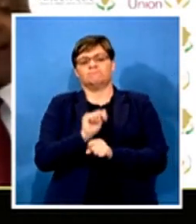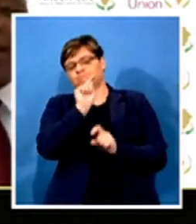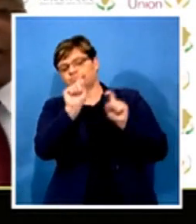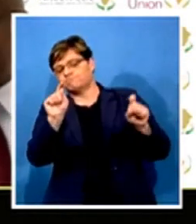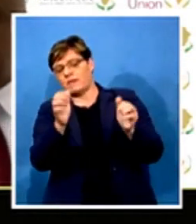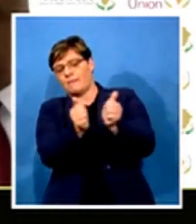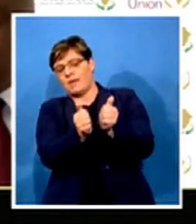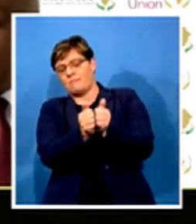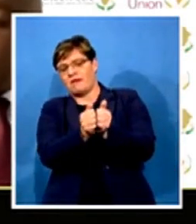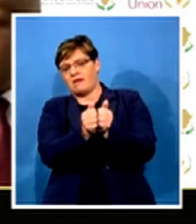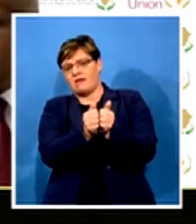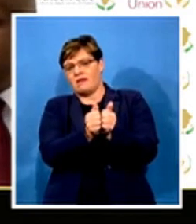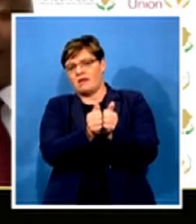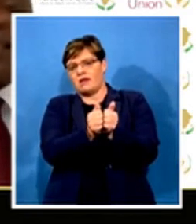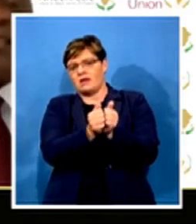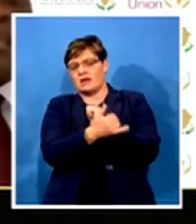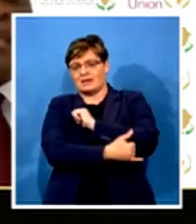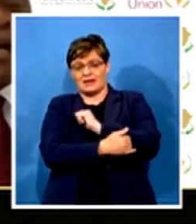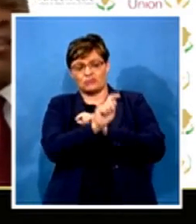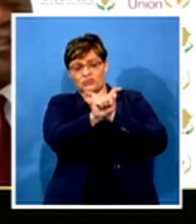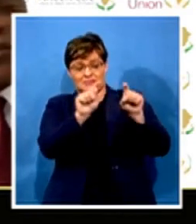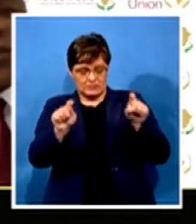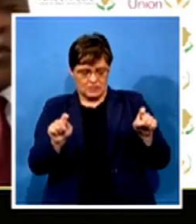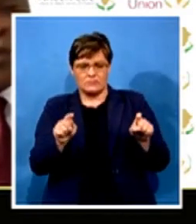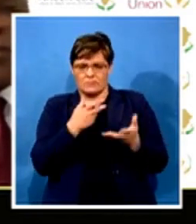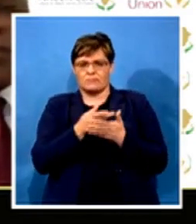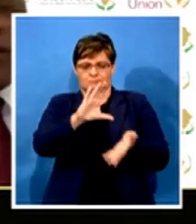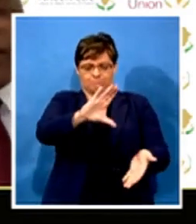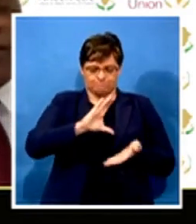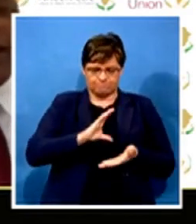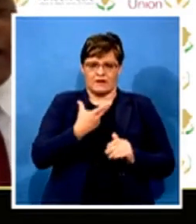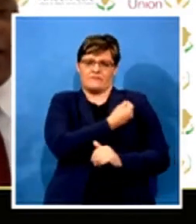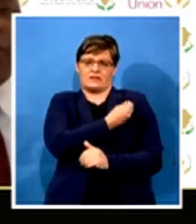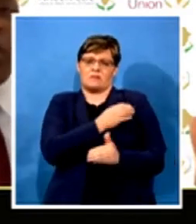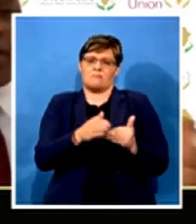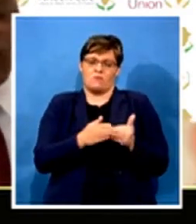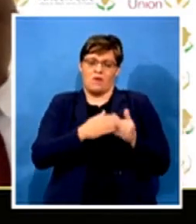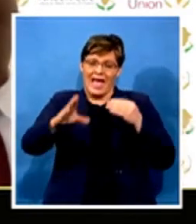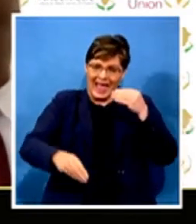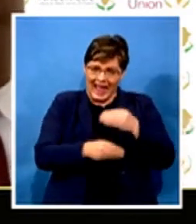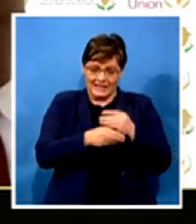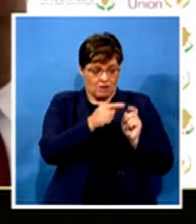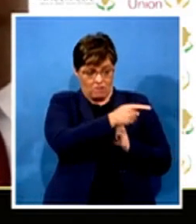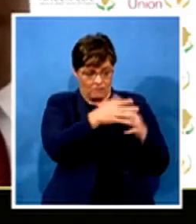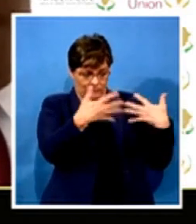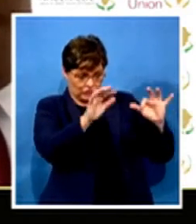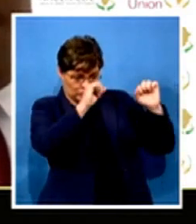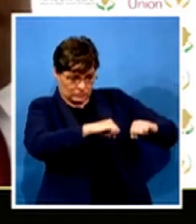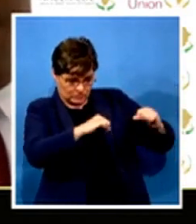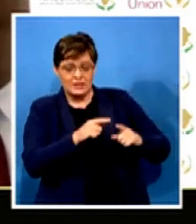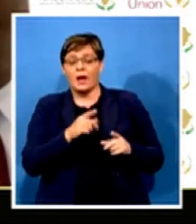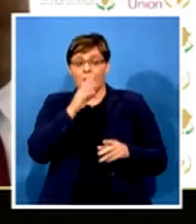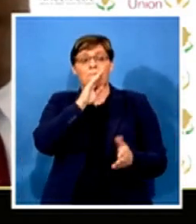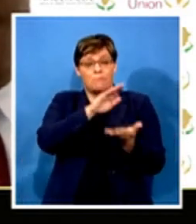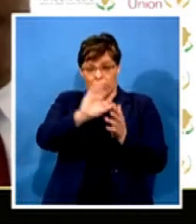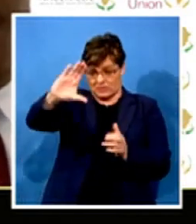obtain additional doses of vaccines, in addition to what the continent has been promised to get from the COVID